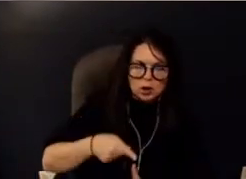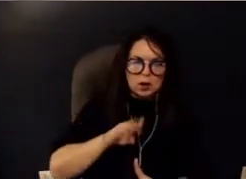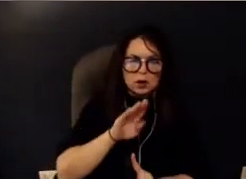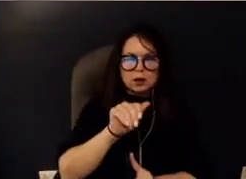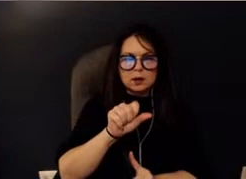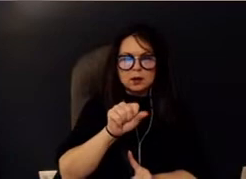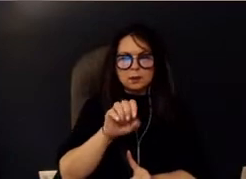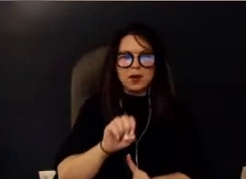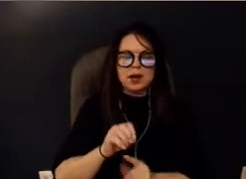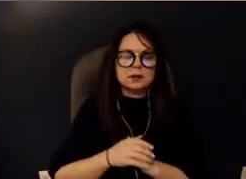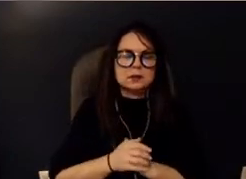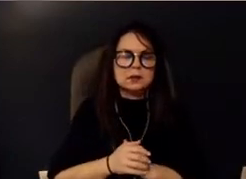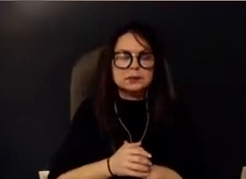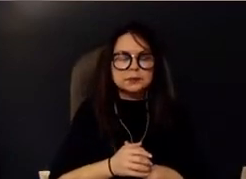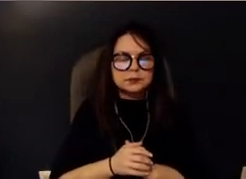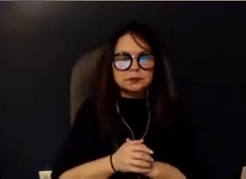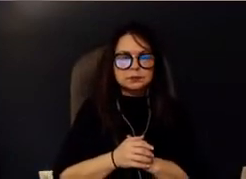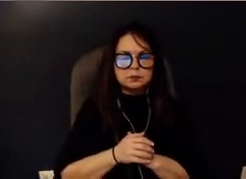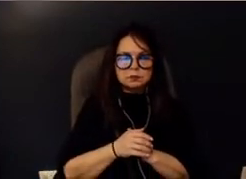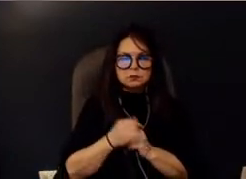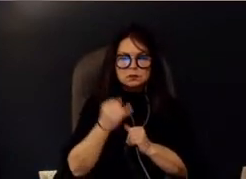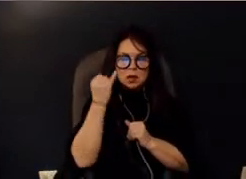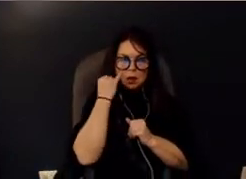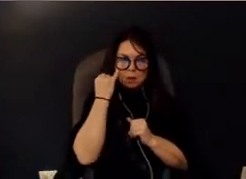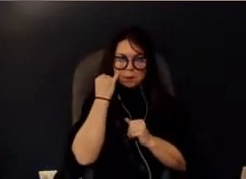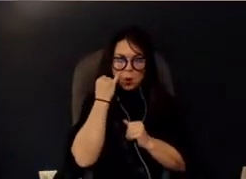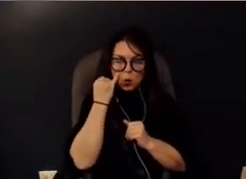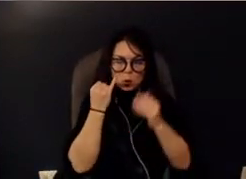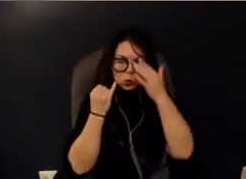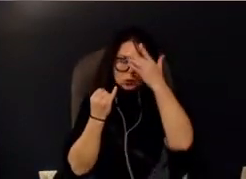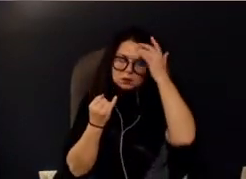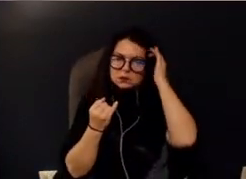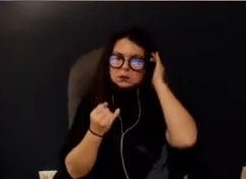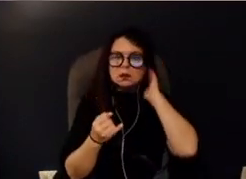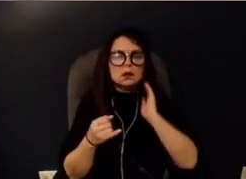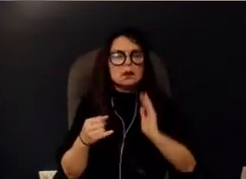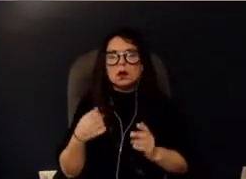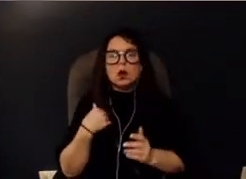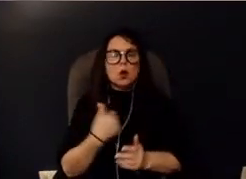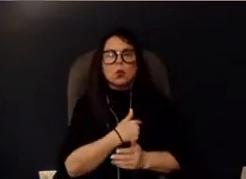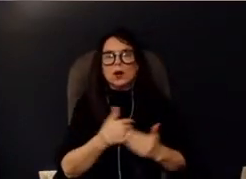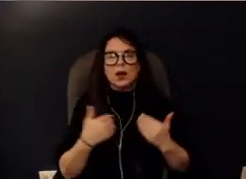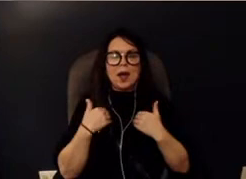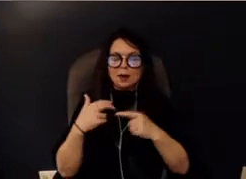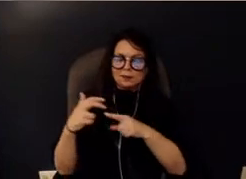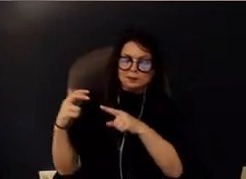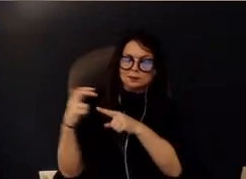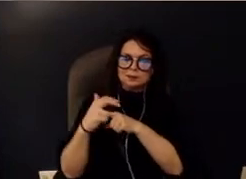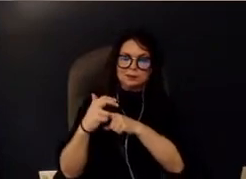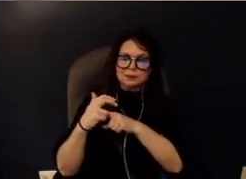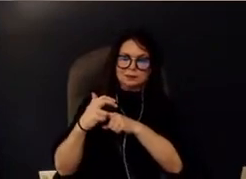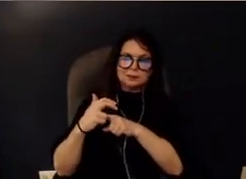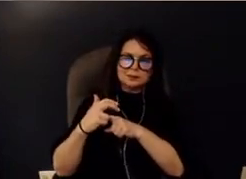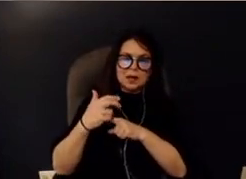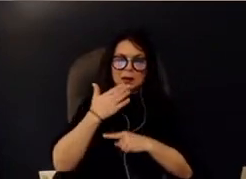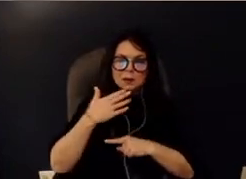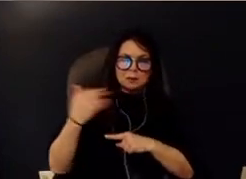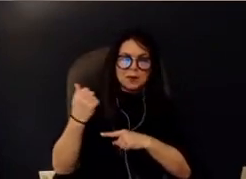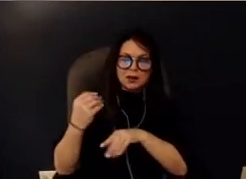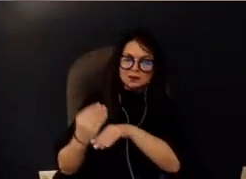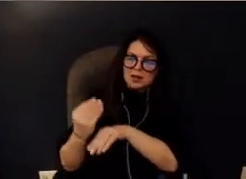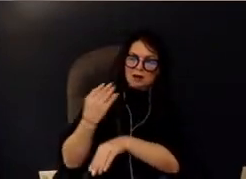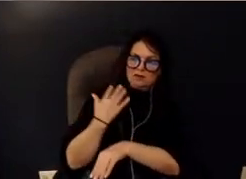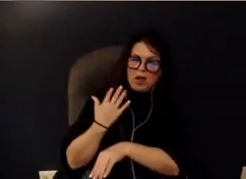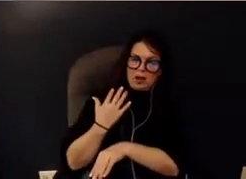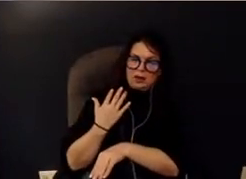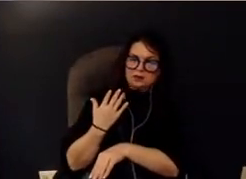made based on the best advice of our professional staff leadership, I worry